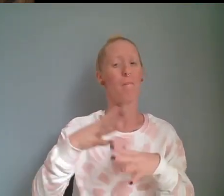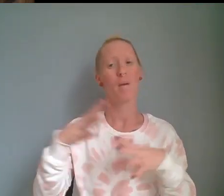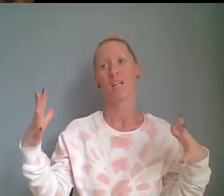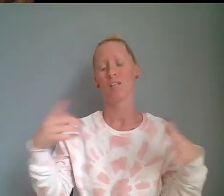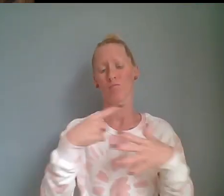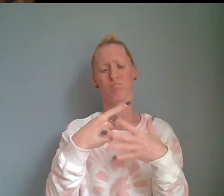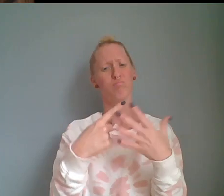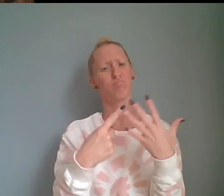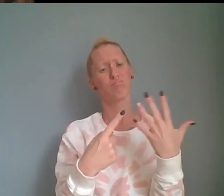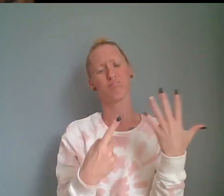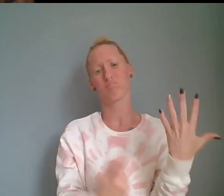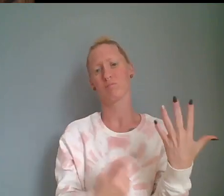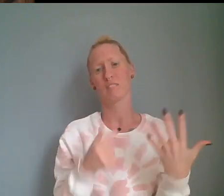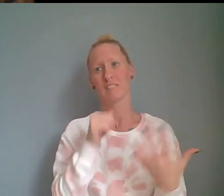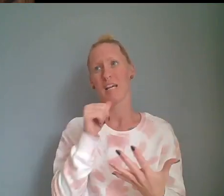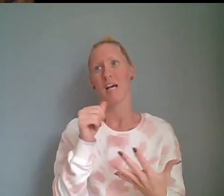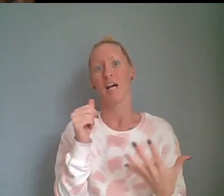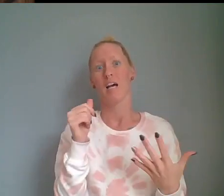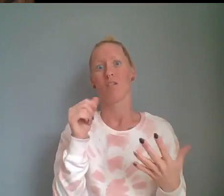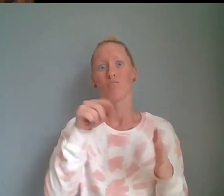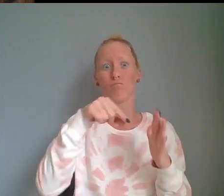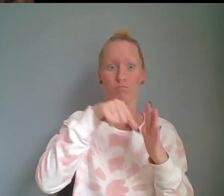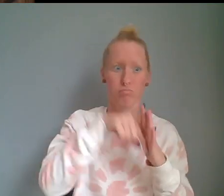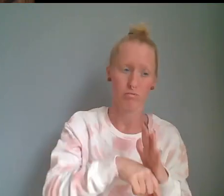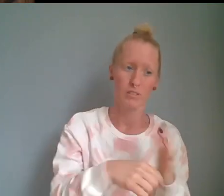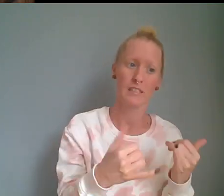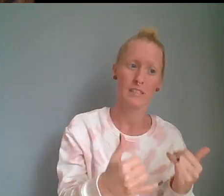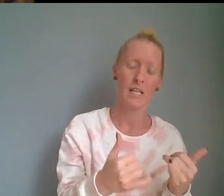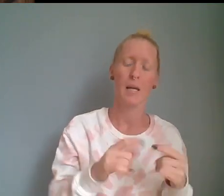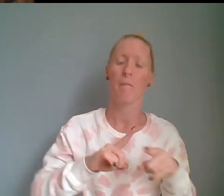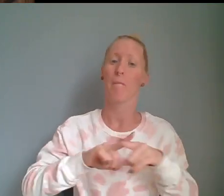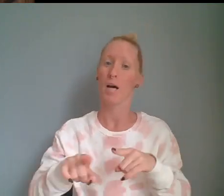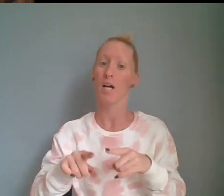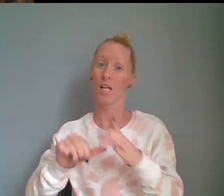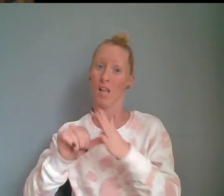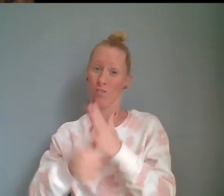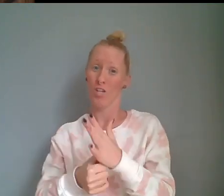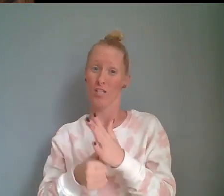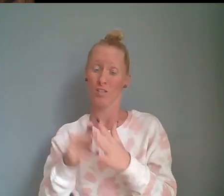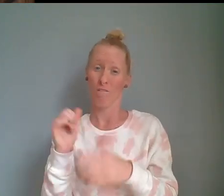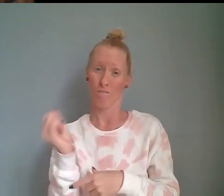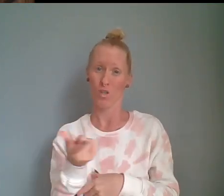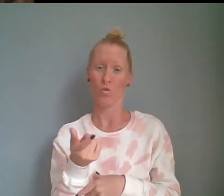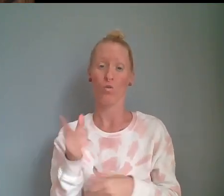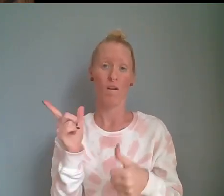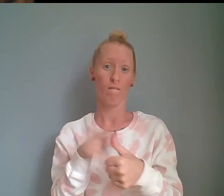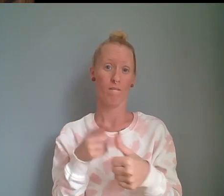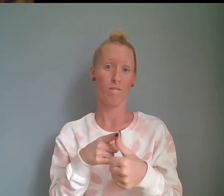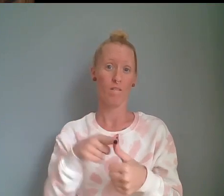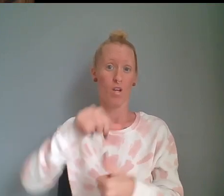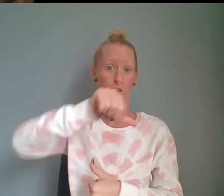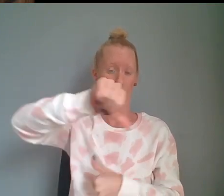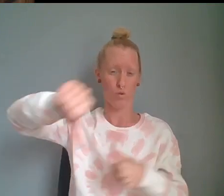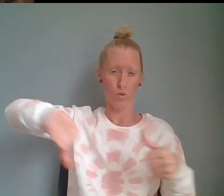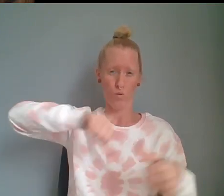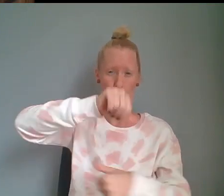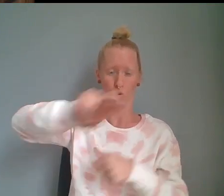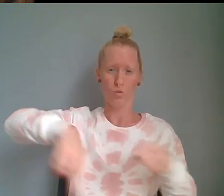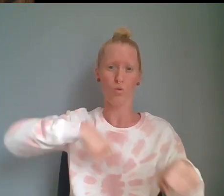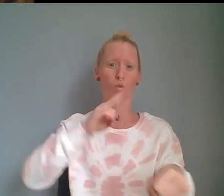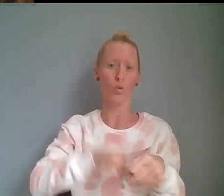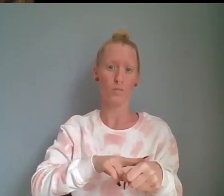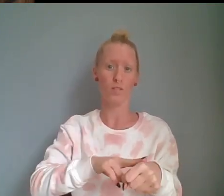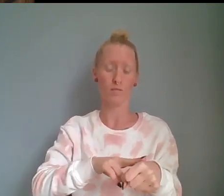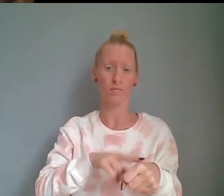to go into these too much today, but just to highlight a few of them. The first is social norms. Whether you